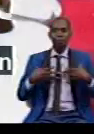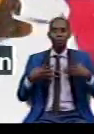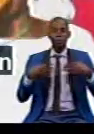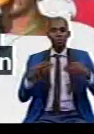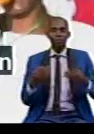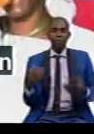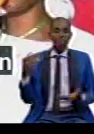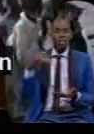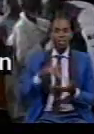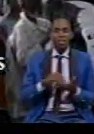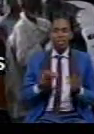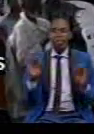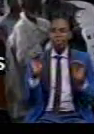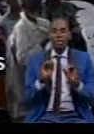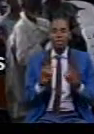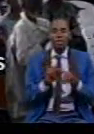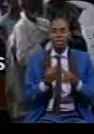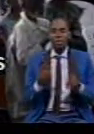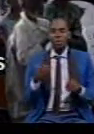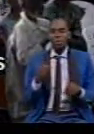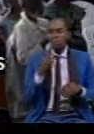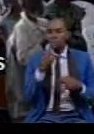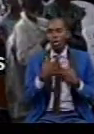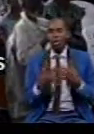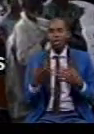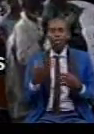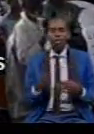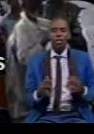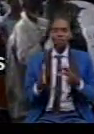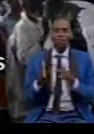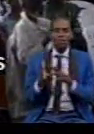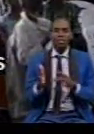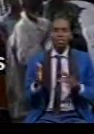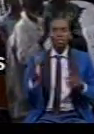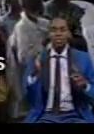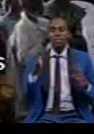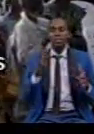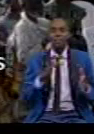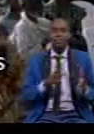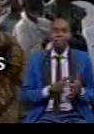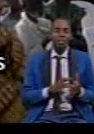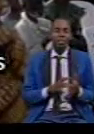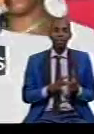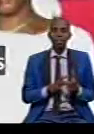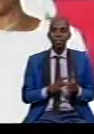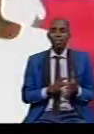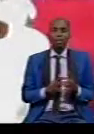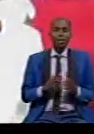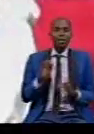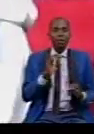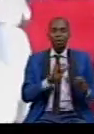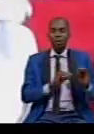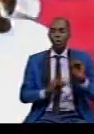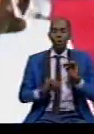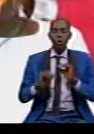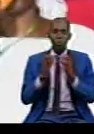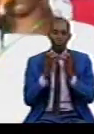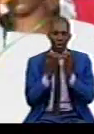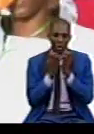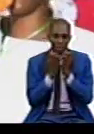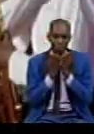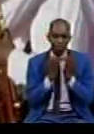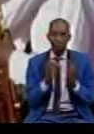around, nothing in the sky, nothing from the dark, nothing from